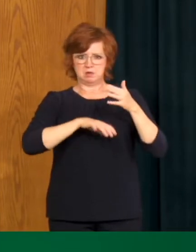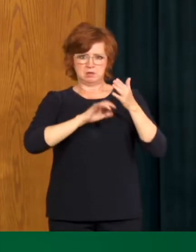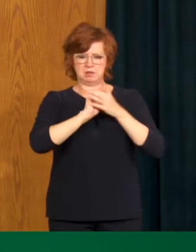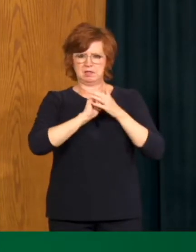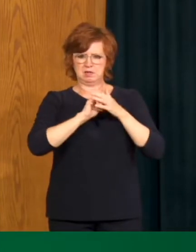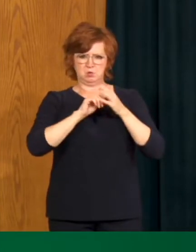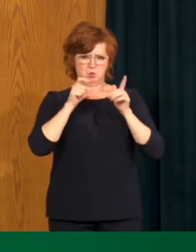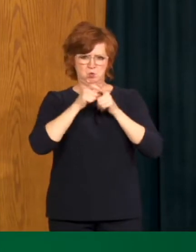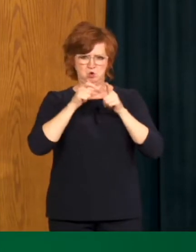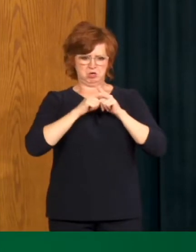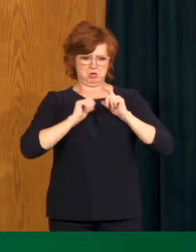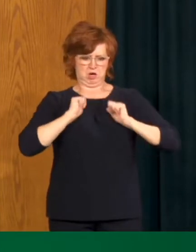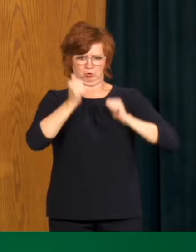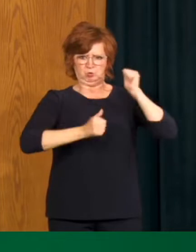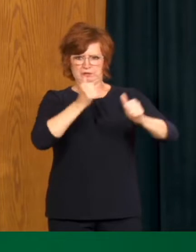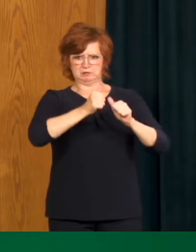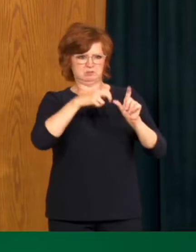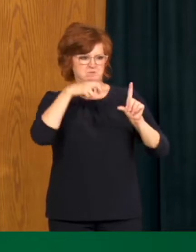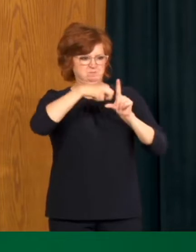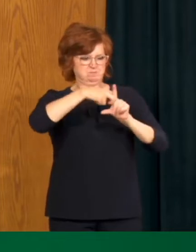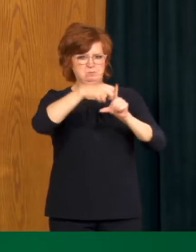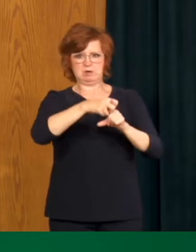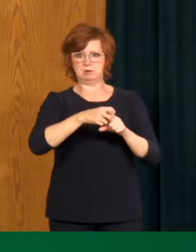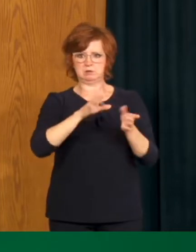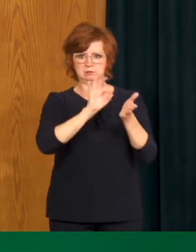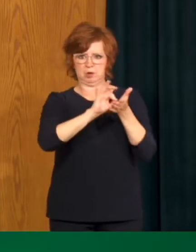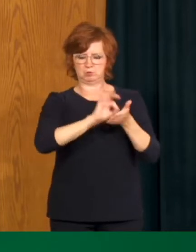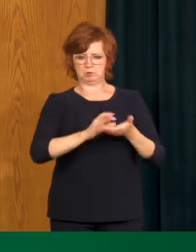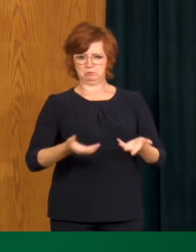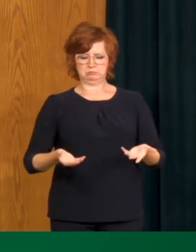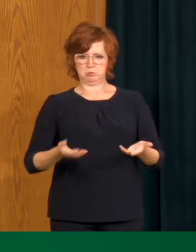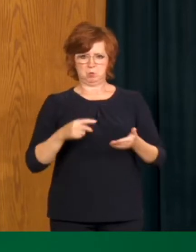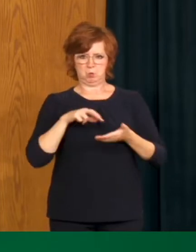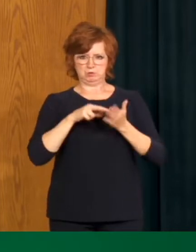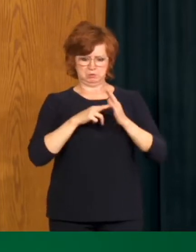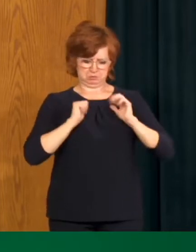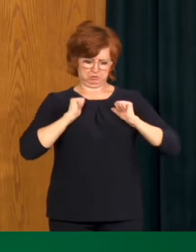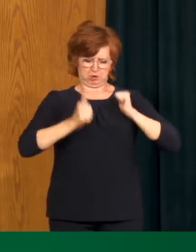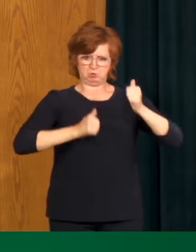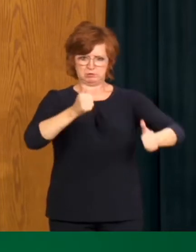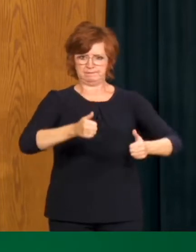terminology and how the contact tracing, with this outbreak